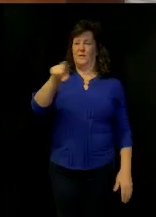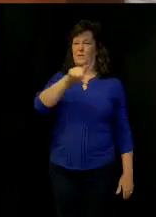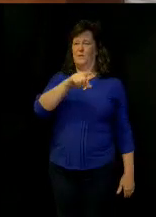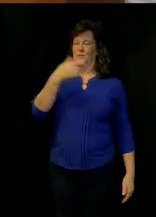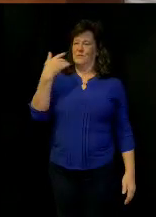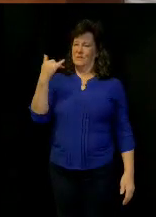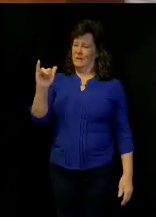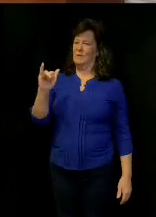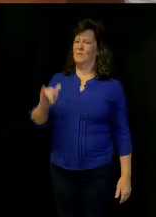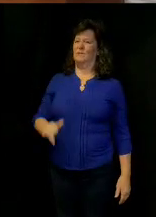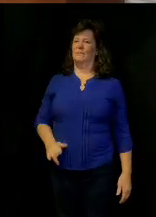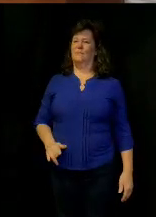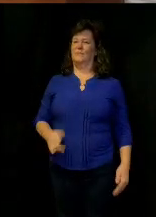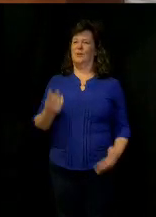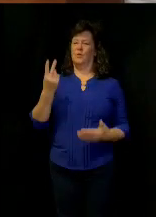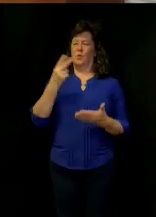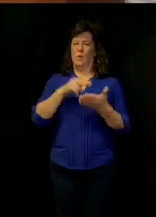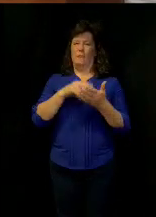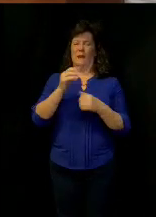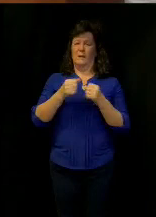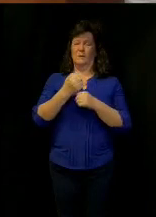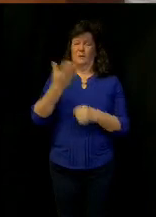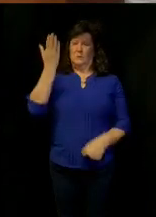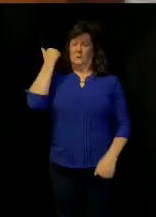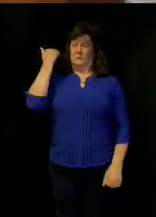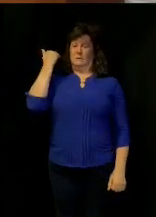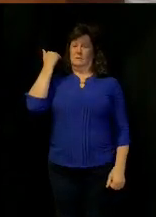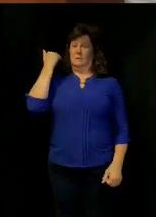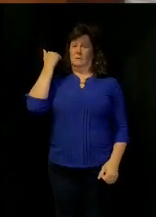He forgave you. 2,000 years removed from the cross.